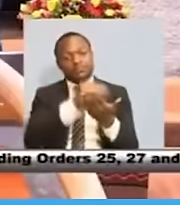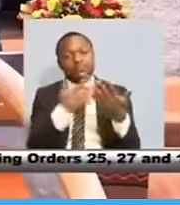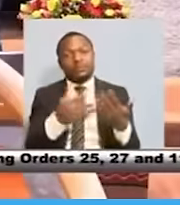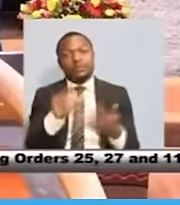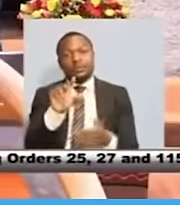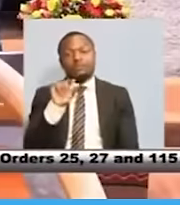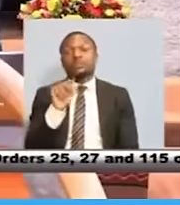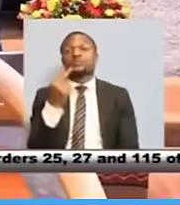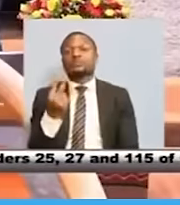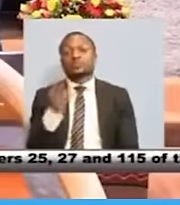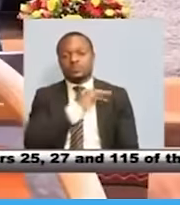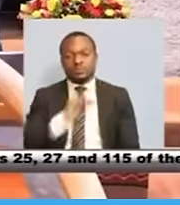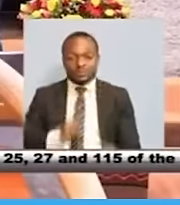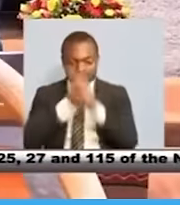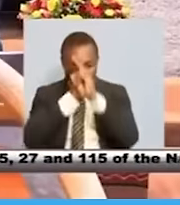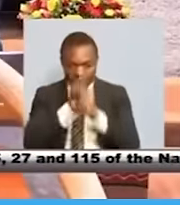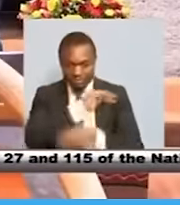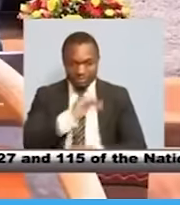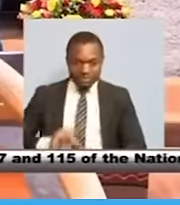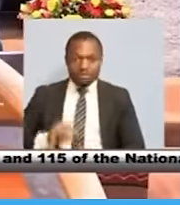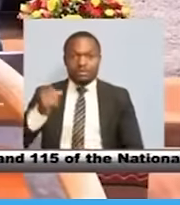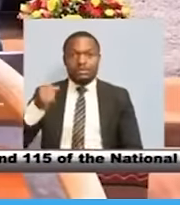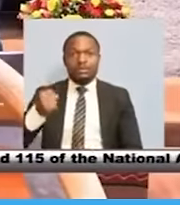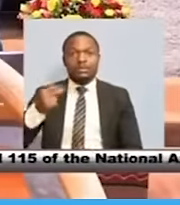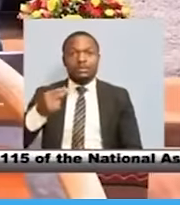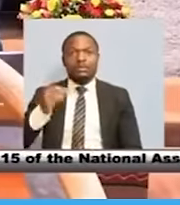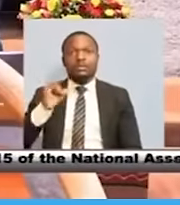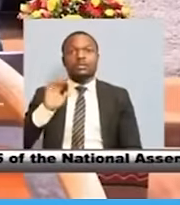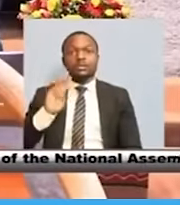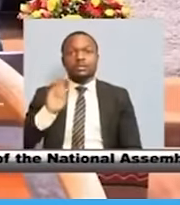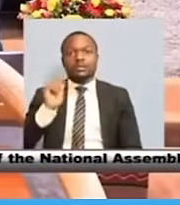pick two members. The honorable member for Shiwangandu.